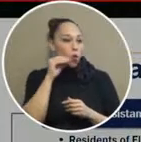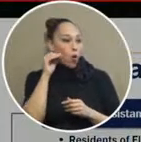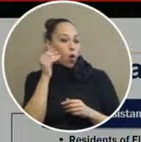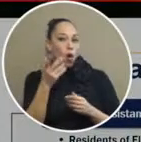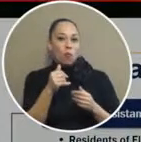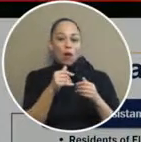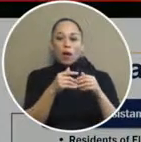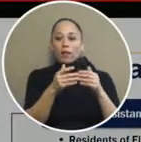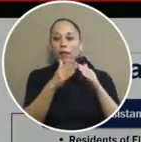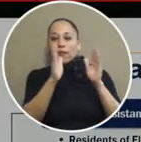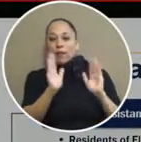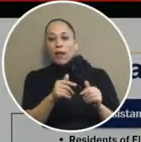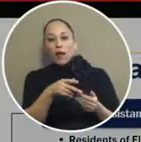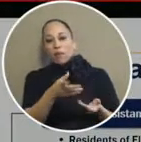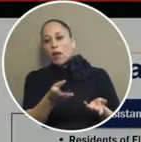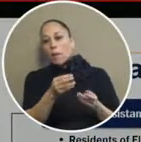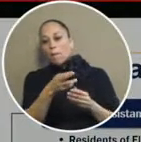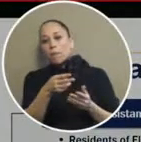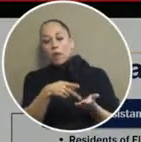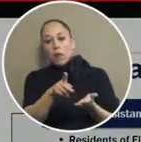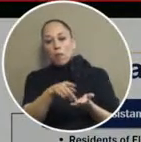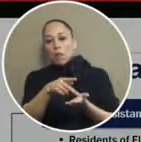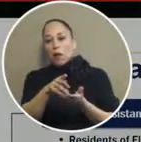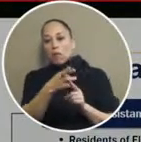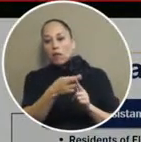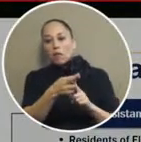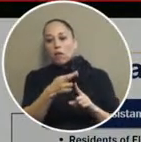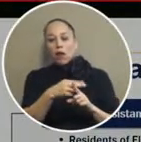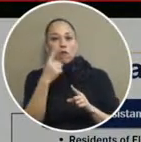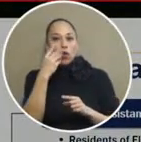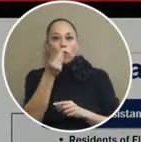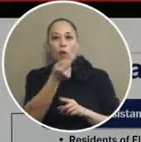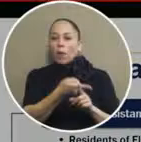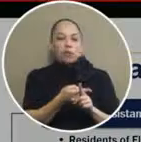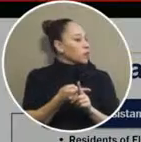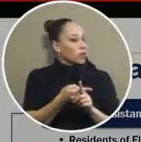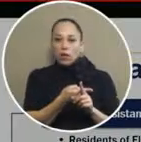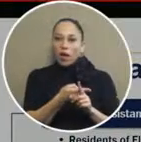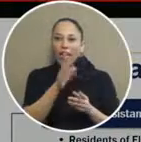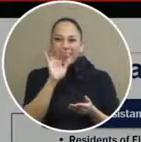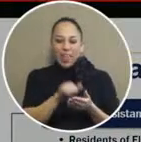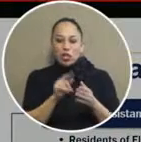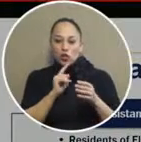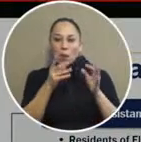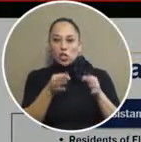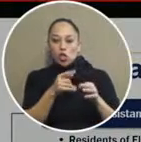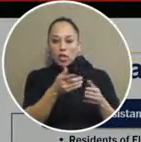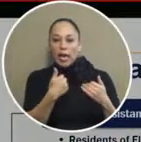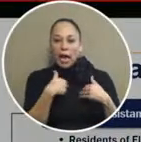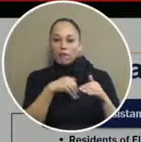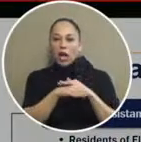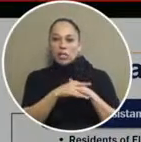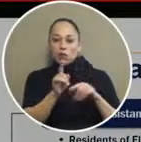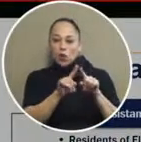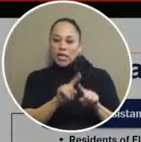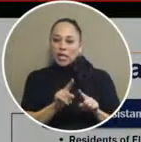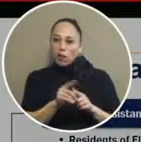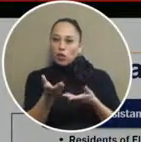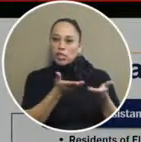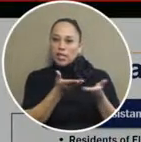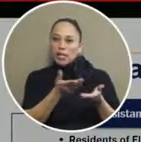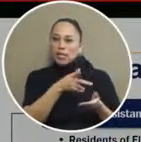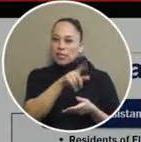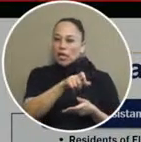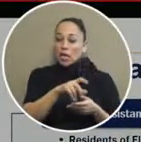putting a roof over their head and saying we're going to pay the rent for a couple of months. No, this is about making sure that those folks have access to the other services that they need, the